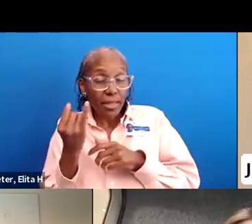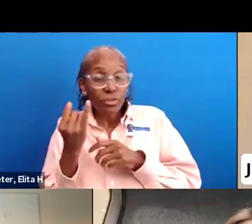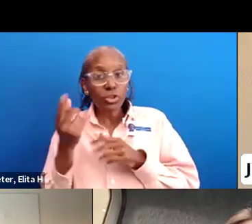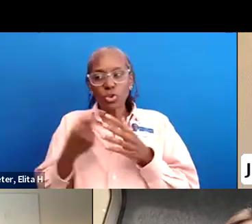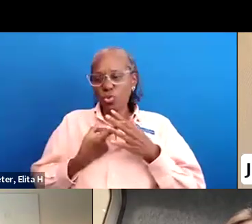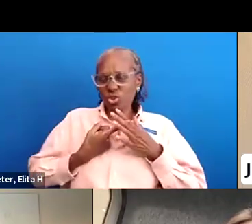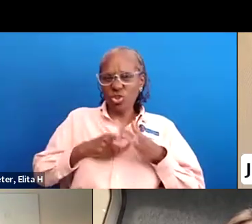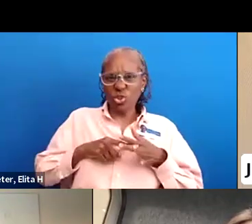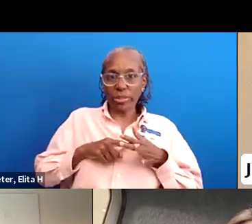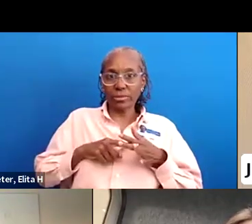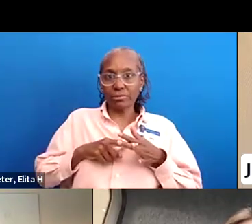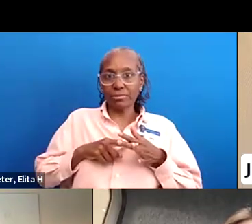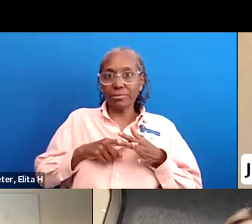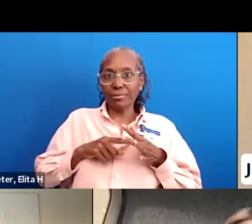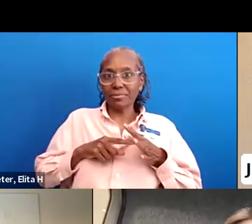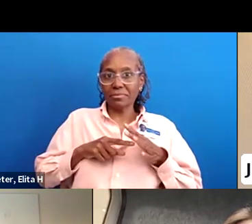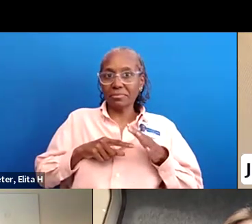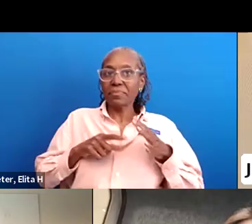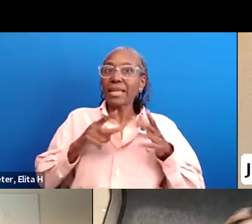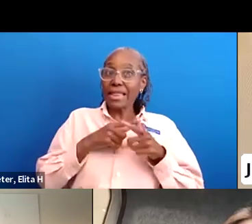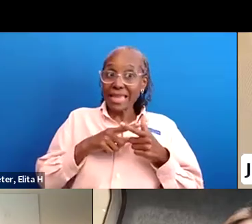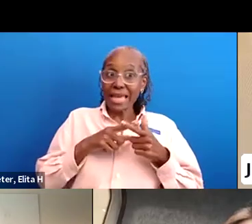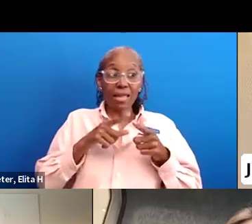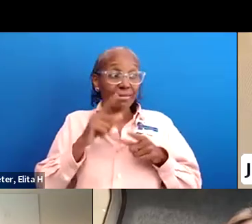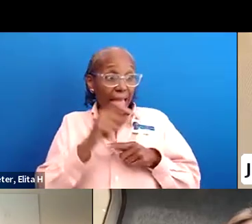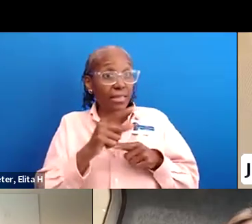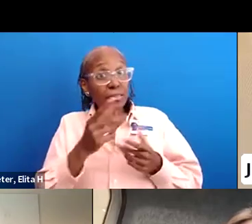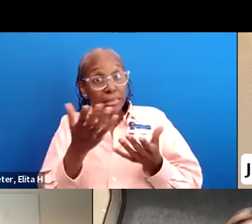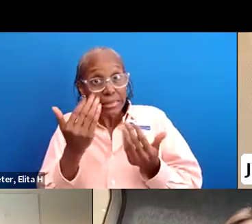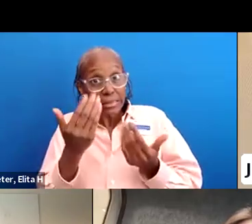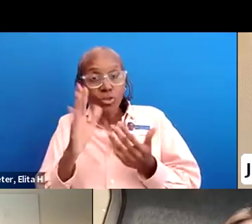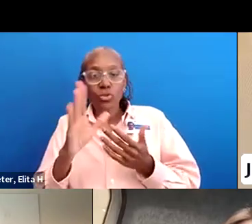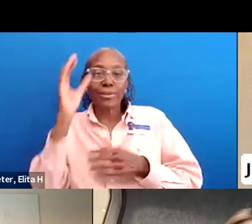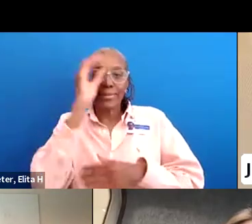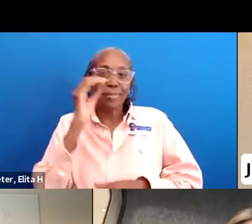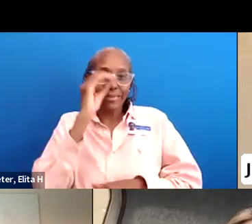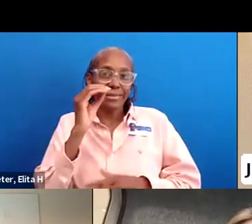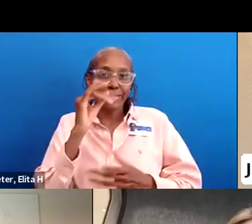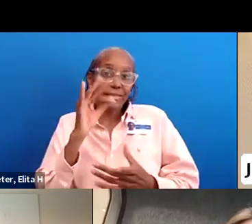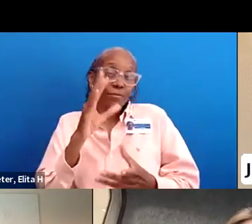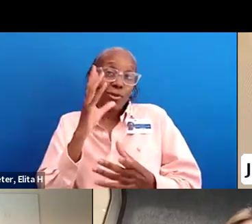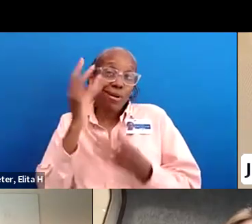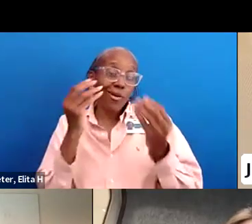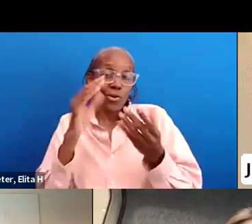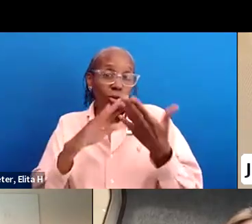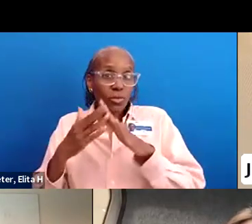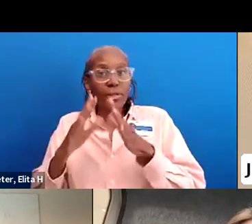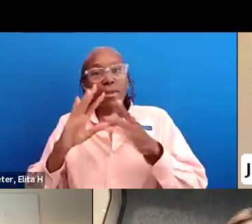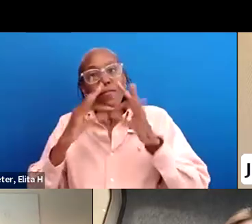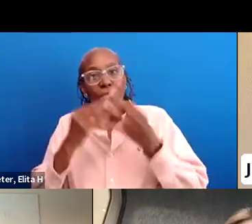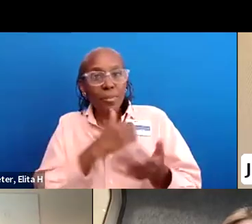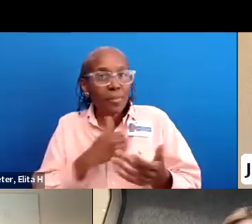the start of this and they're asking for your opinion if you're in the community, family